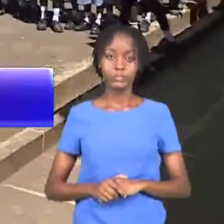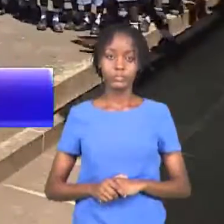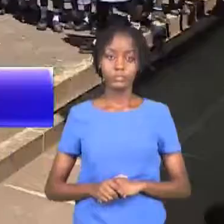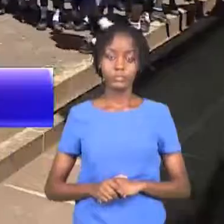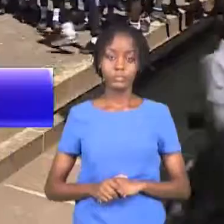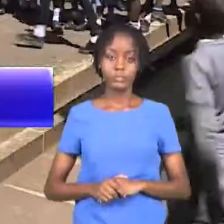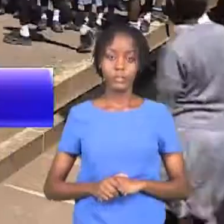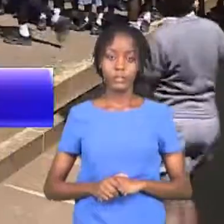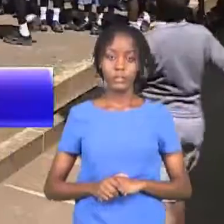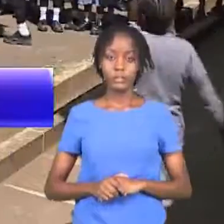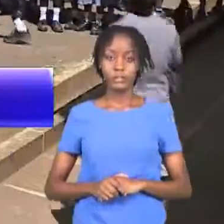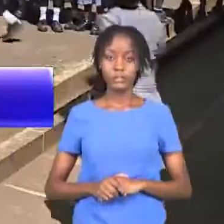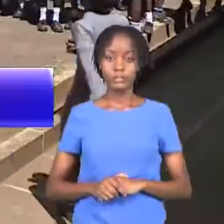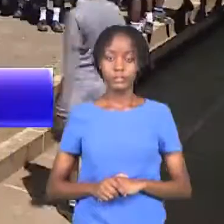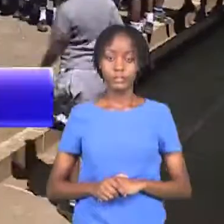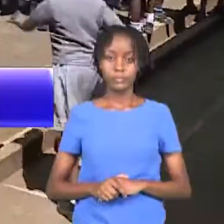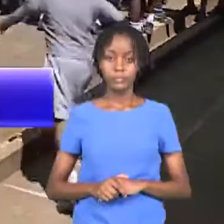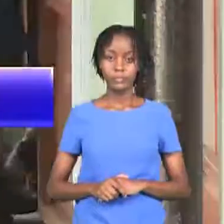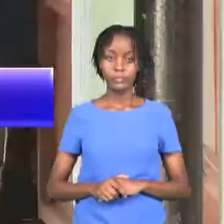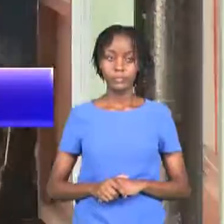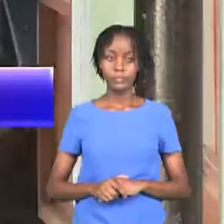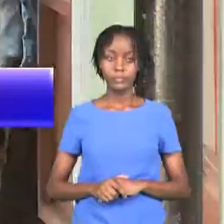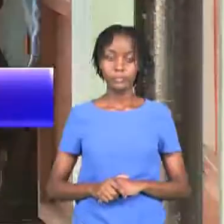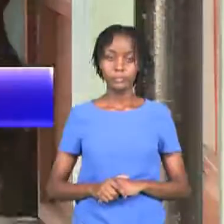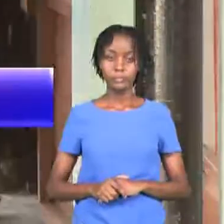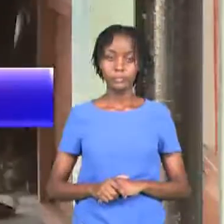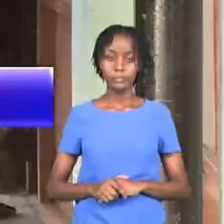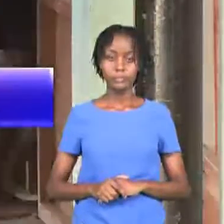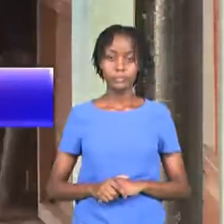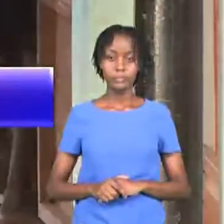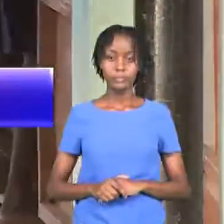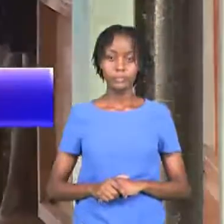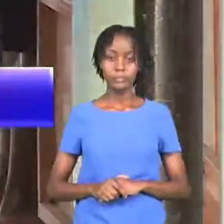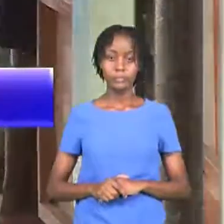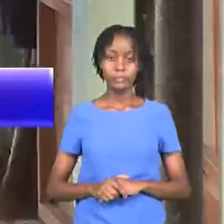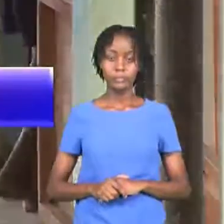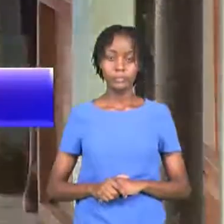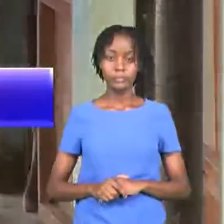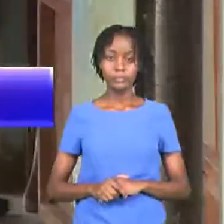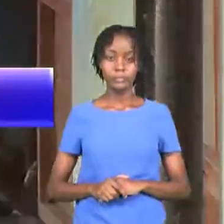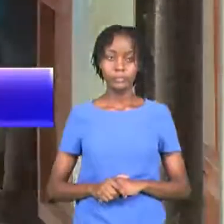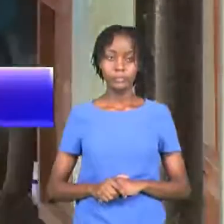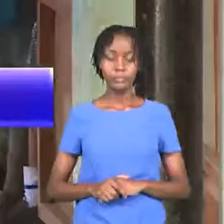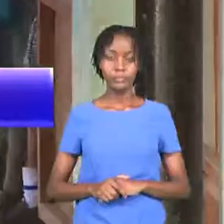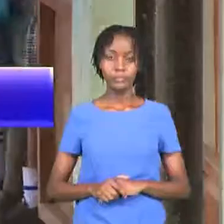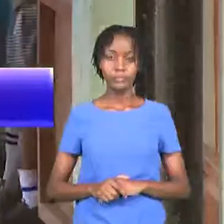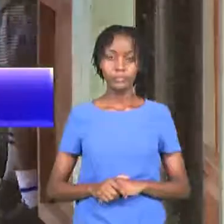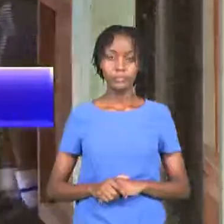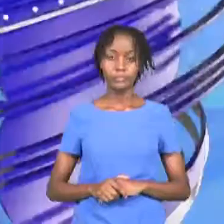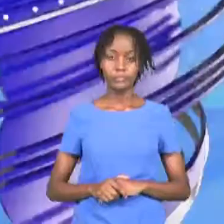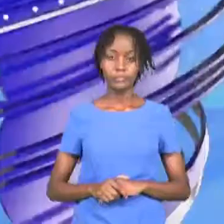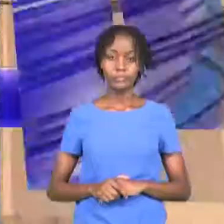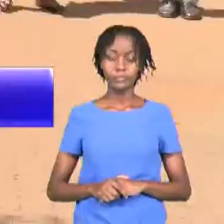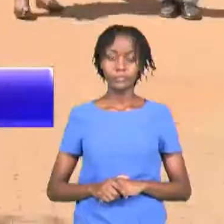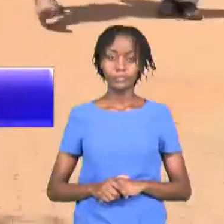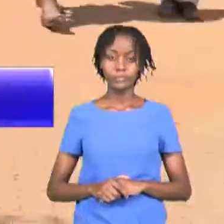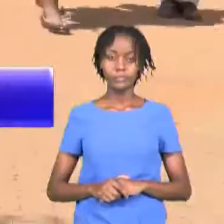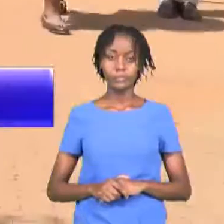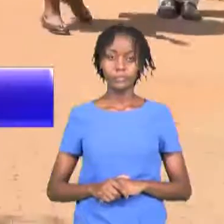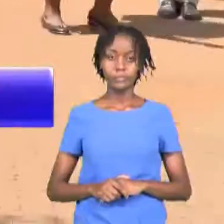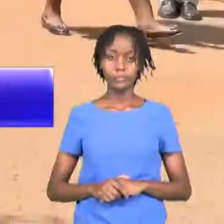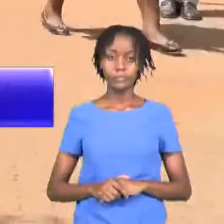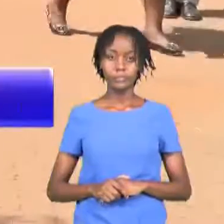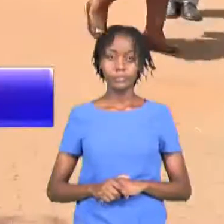Government makes a turnaround and announces that there will be mass testing for COVID-19 to teachers and pupils.